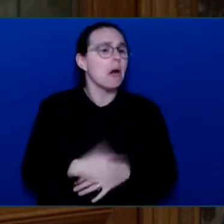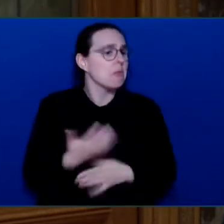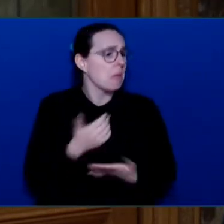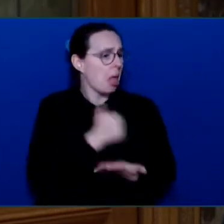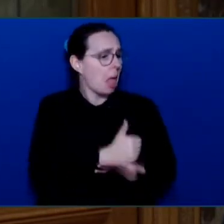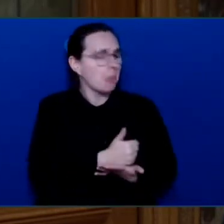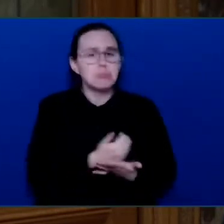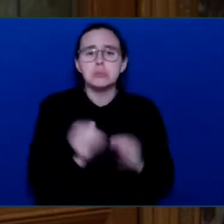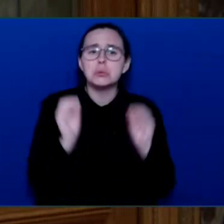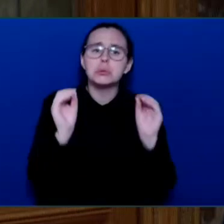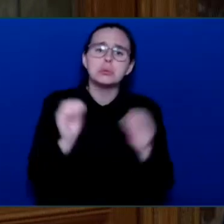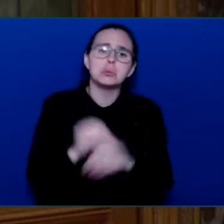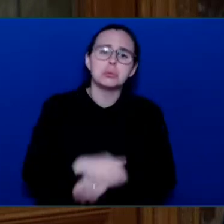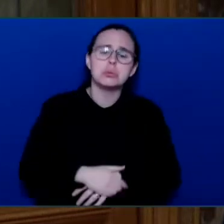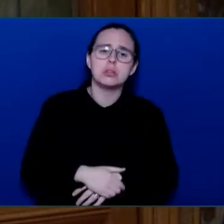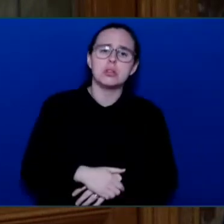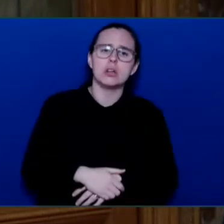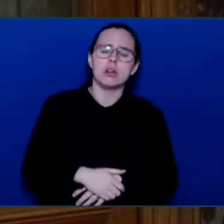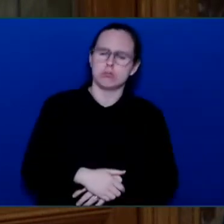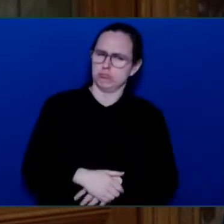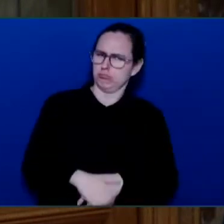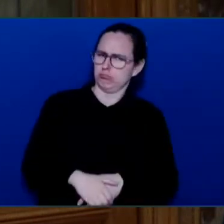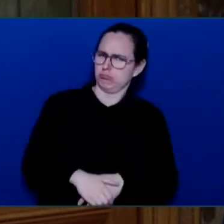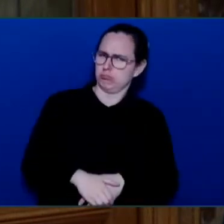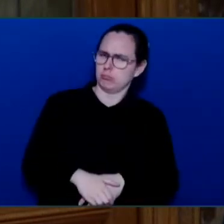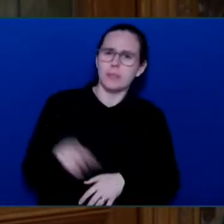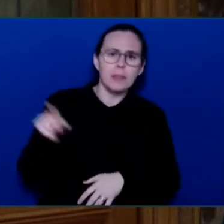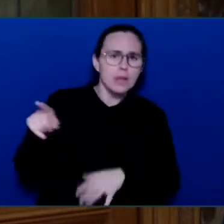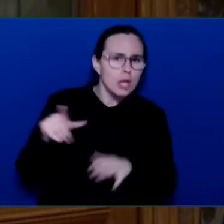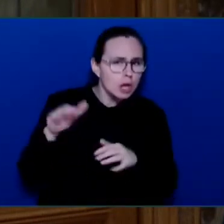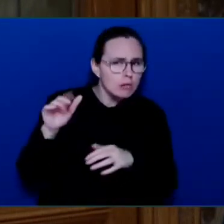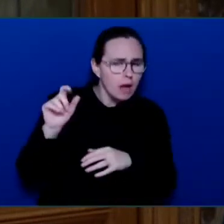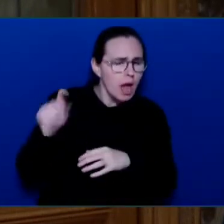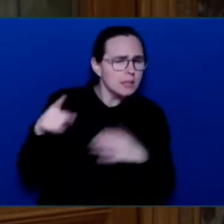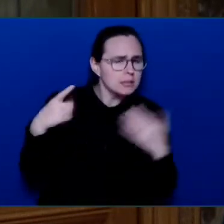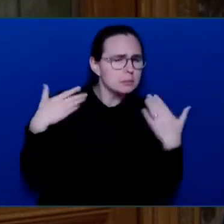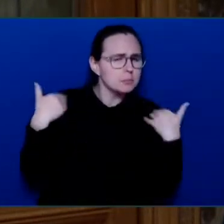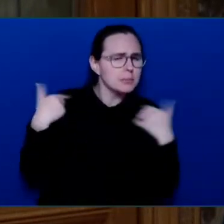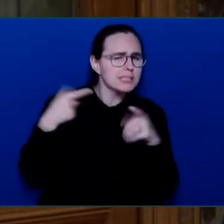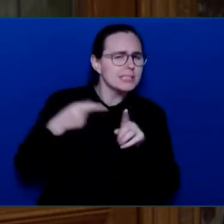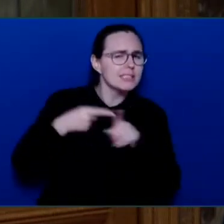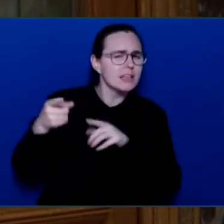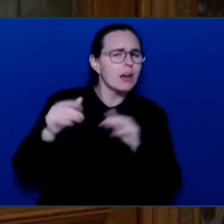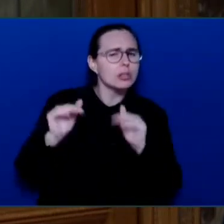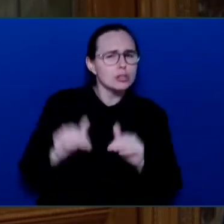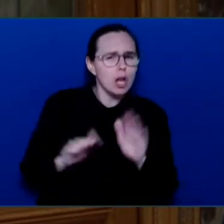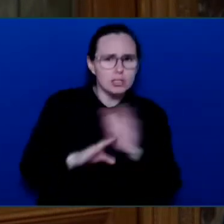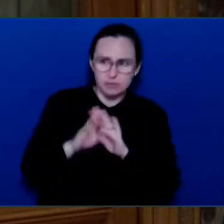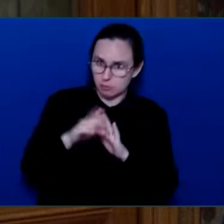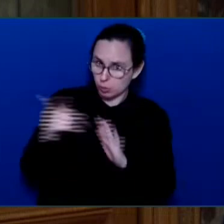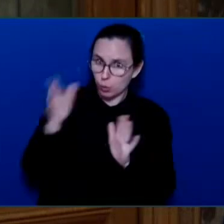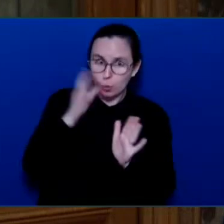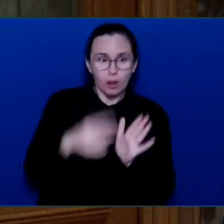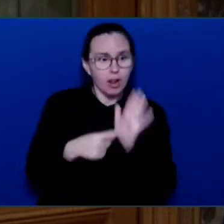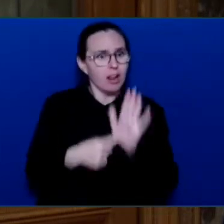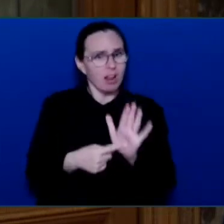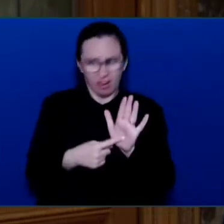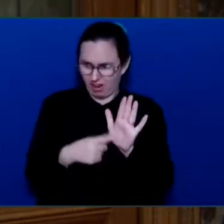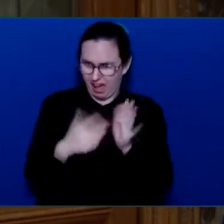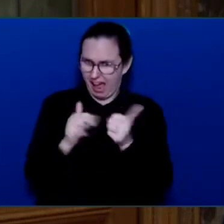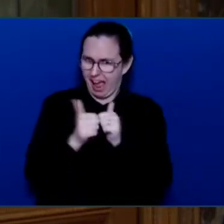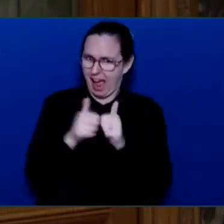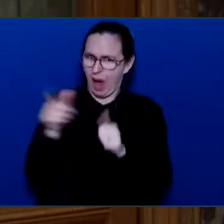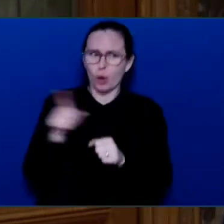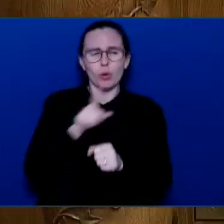Child Development Minister, when is this minister going to demonstrate that she actually cares about the well-being of Indigenous mothers and their newborn